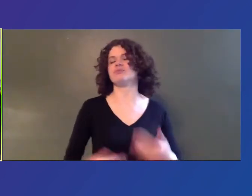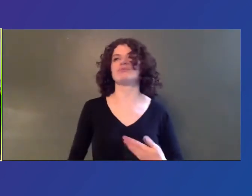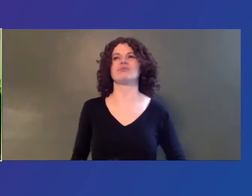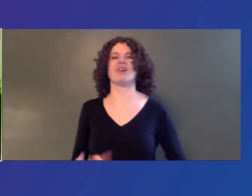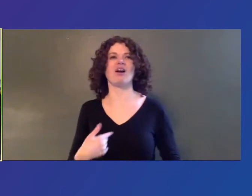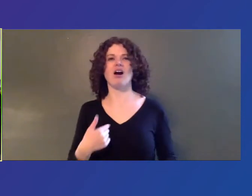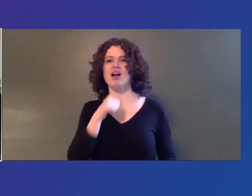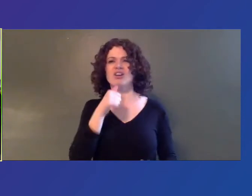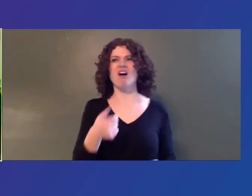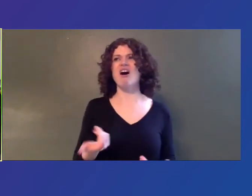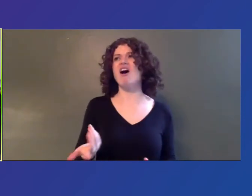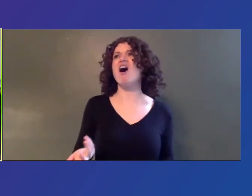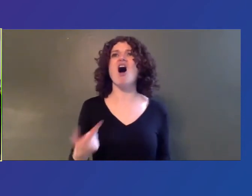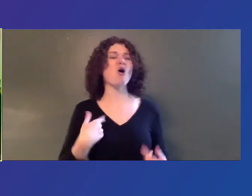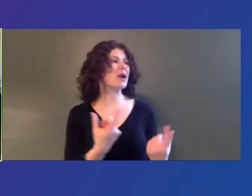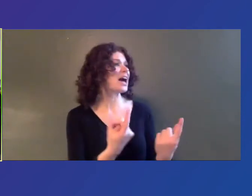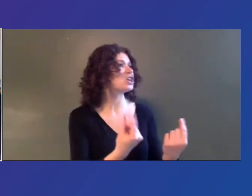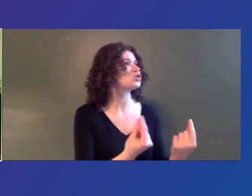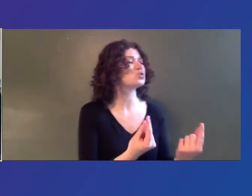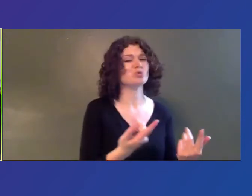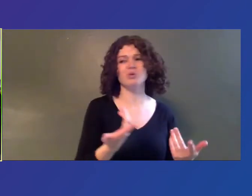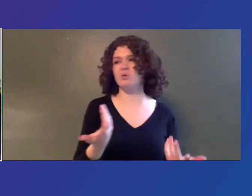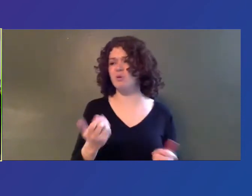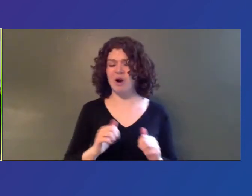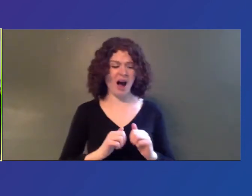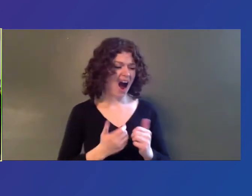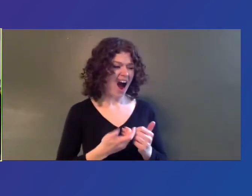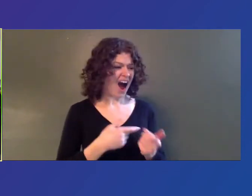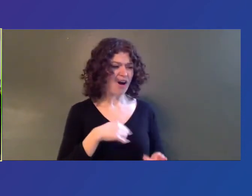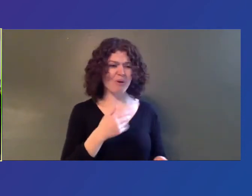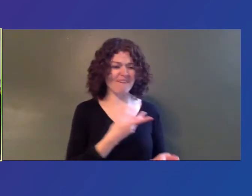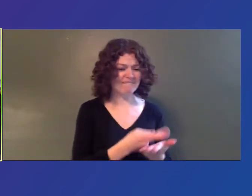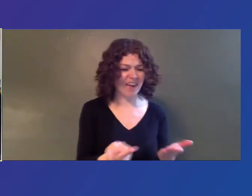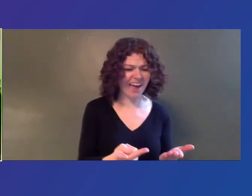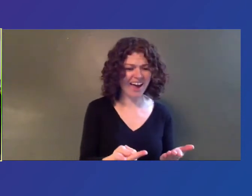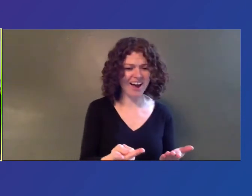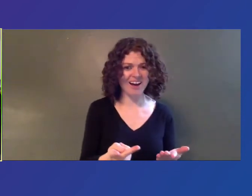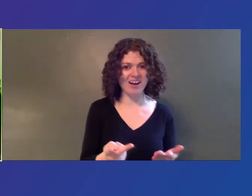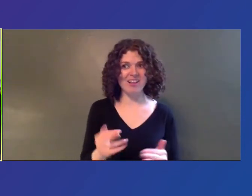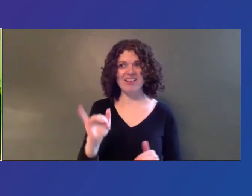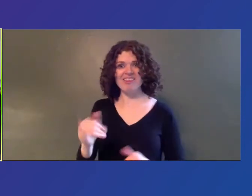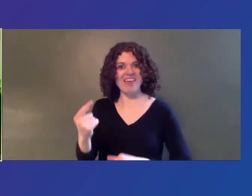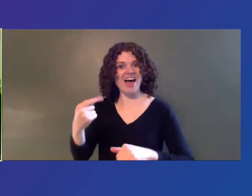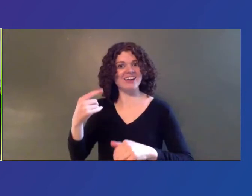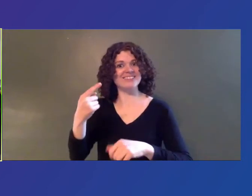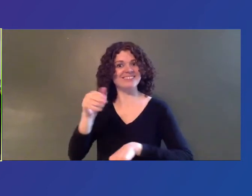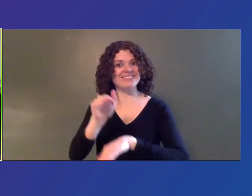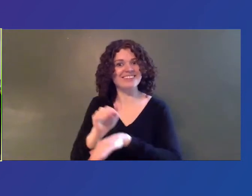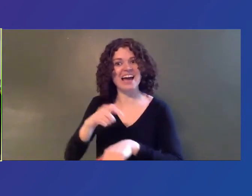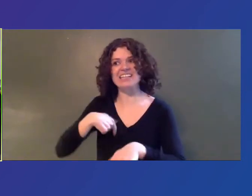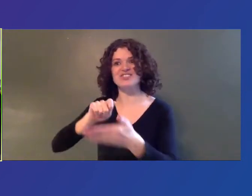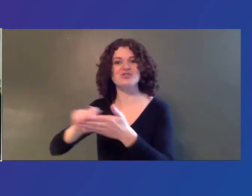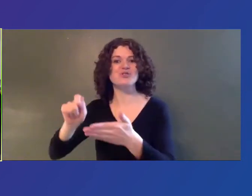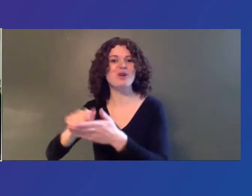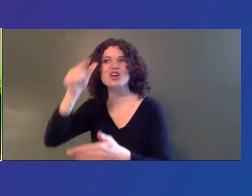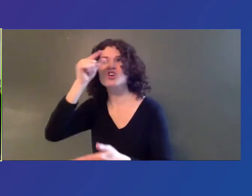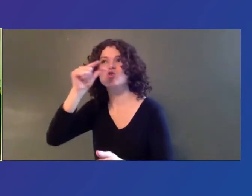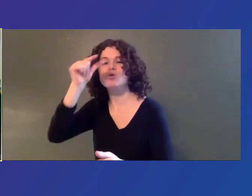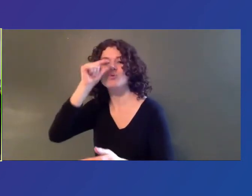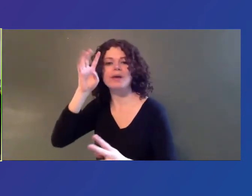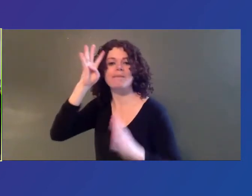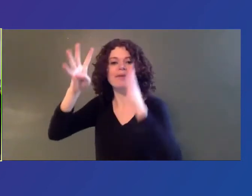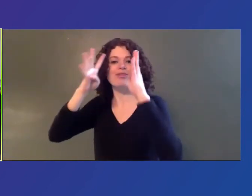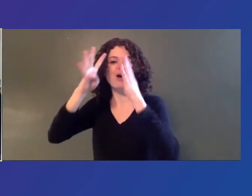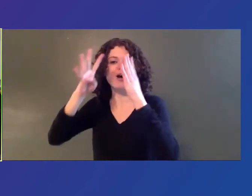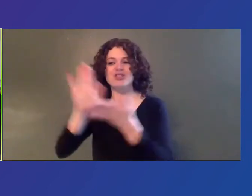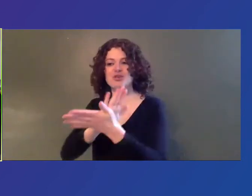do wrong? Because I had a paper to write about Greek mythology. And I just remember it was just like, oh, okay, I gotta go